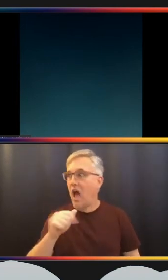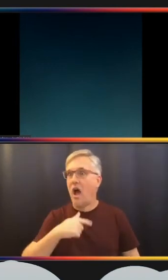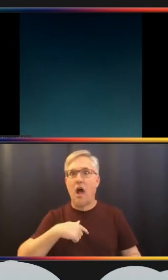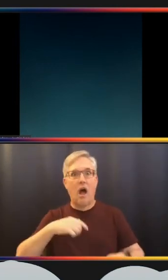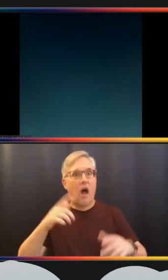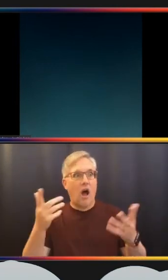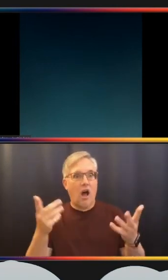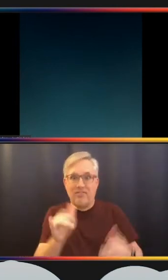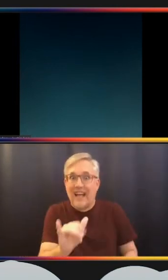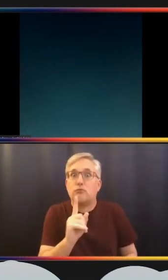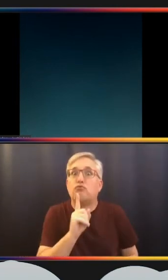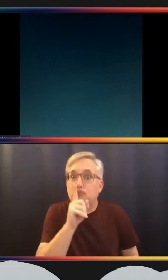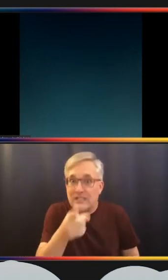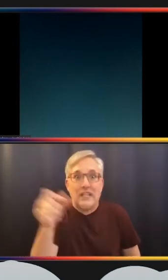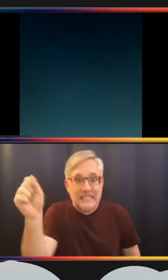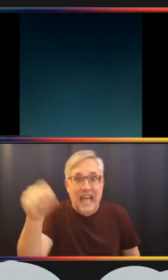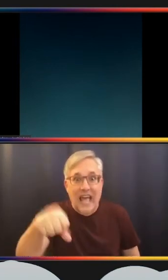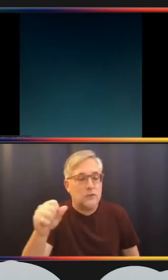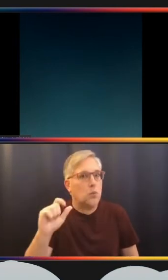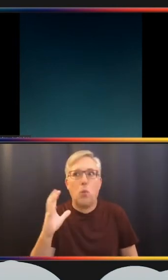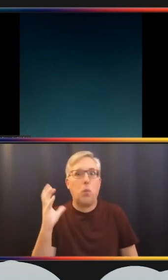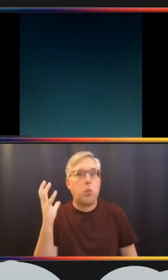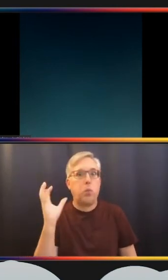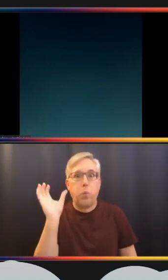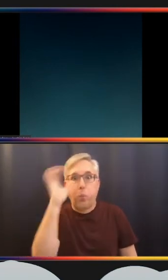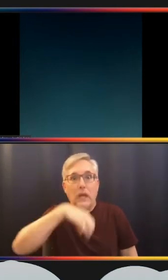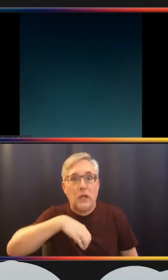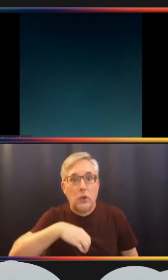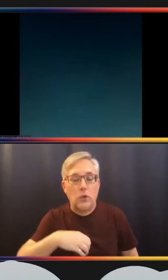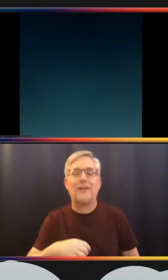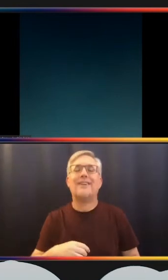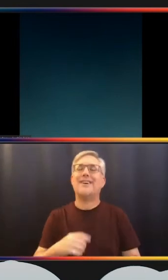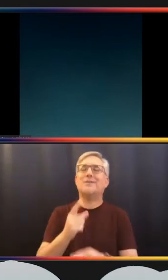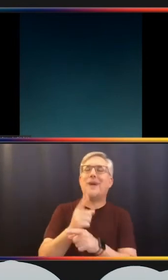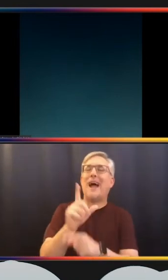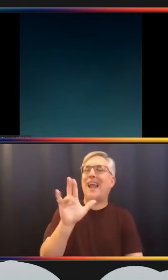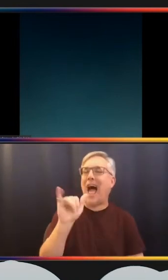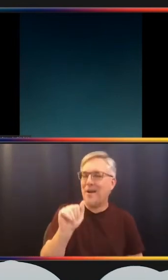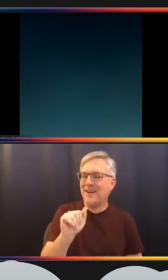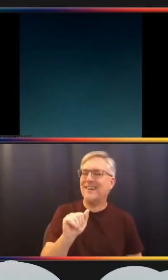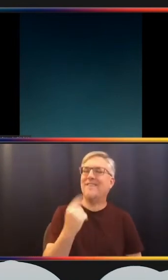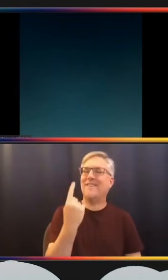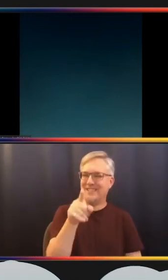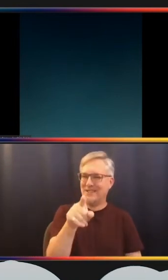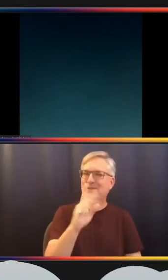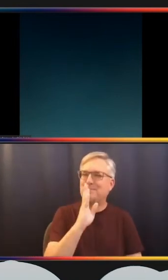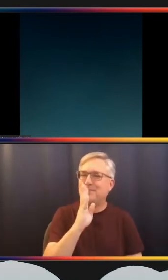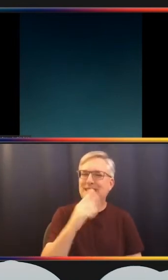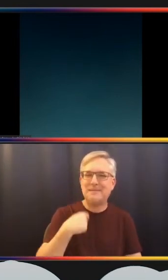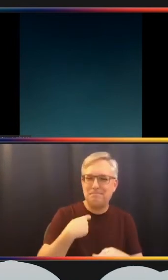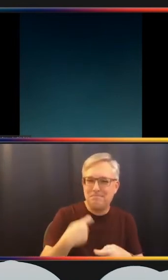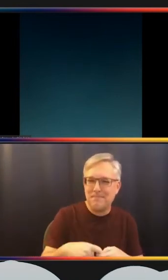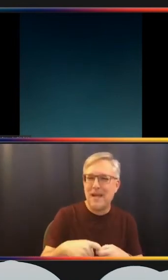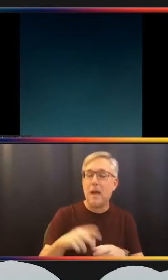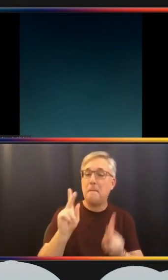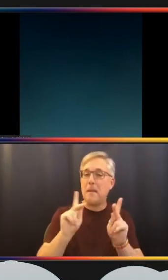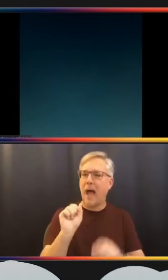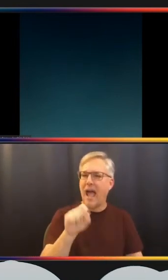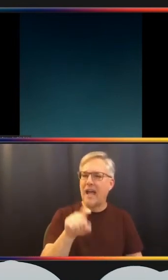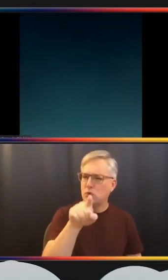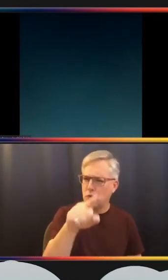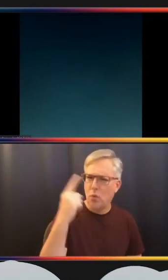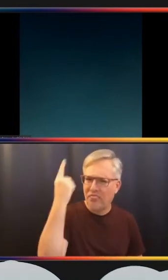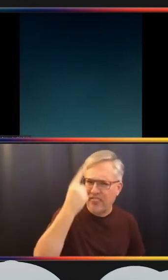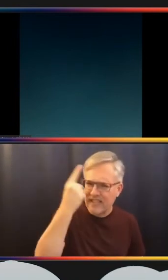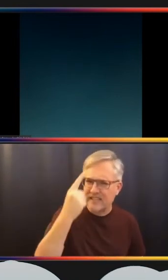cool. So weird. So like the one where you were speaking Spanish and they were asking you if you like think in Spanish